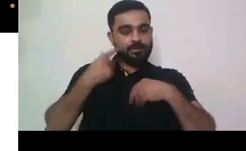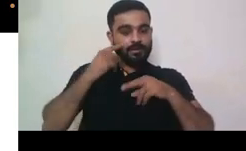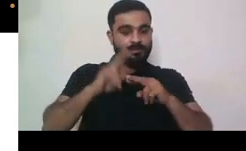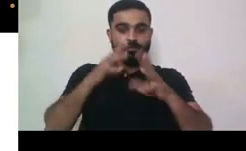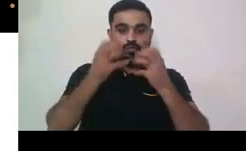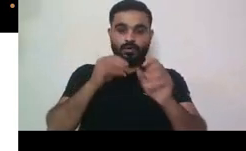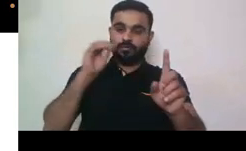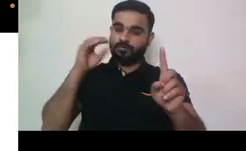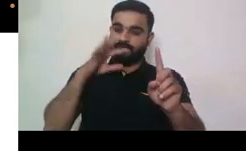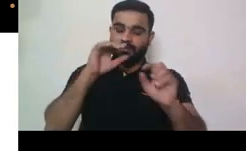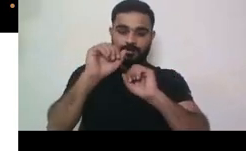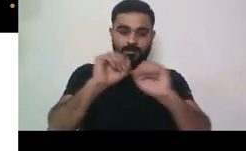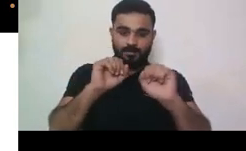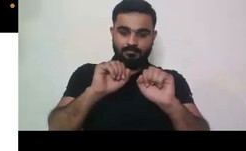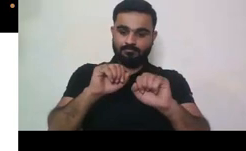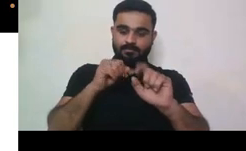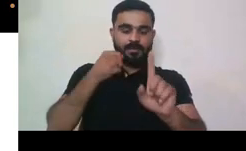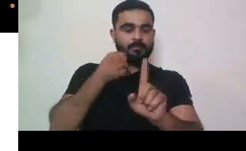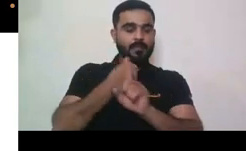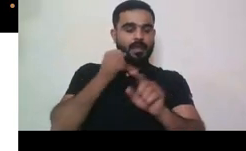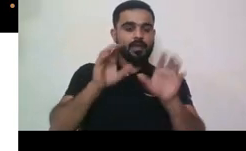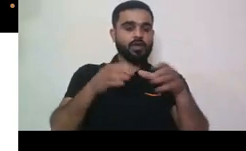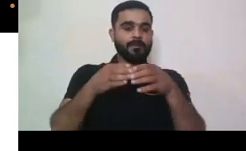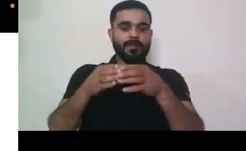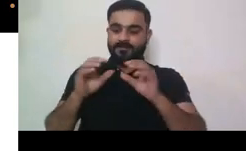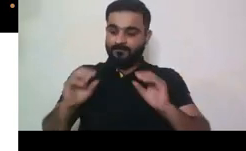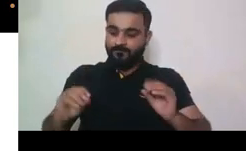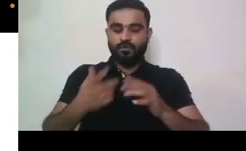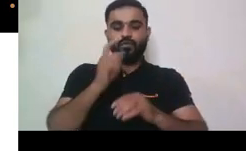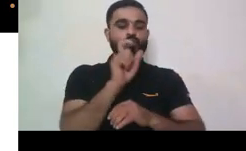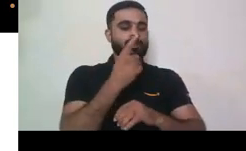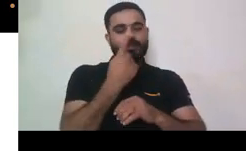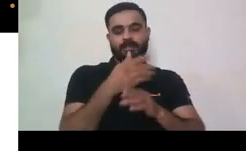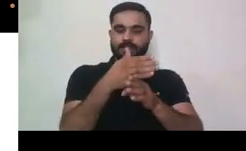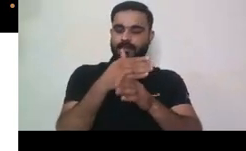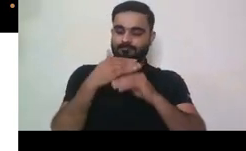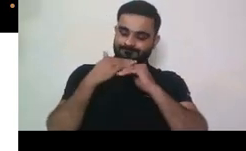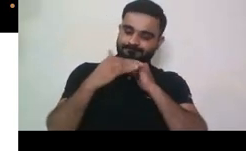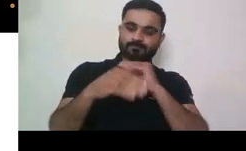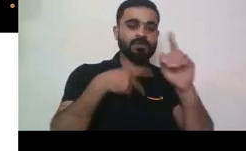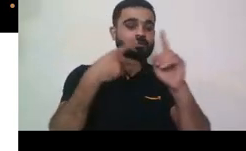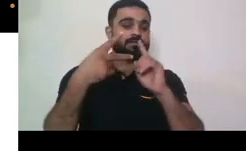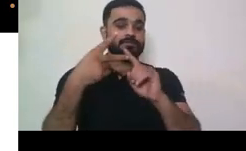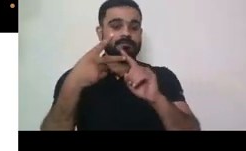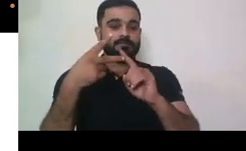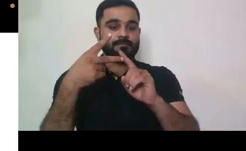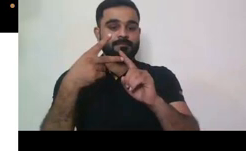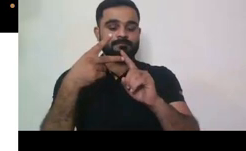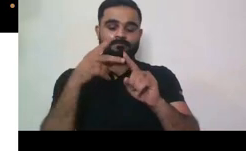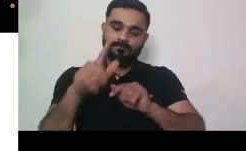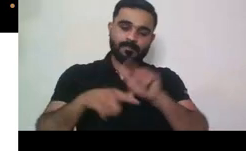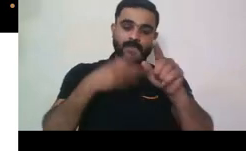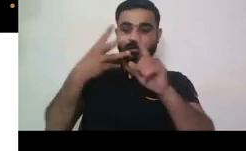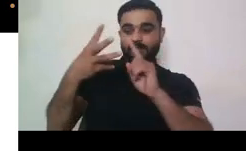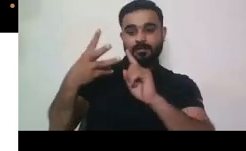reflect on the effectiveness of the group, because starting is the one part, sustaining it is the second one, that is the second step, and the third